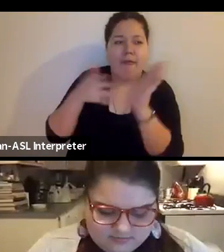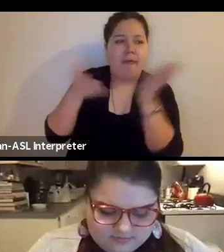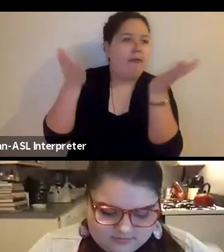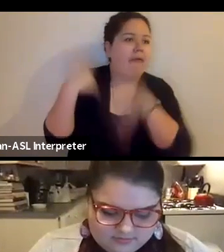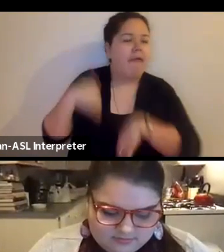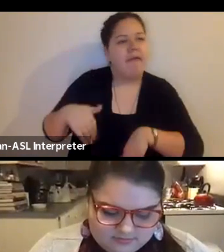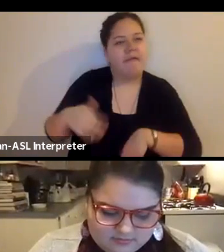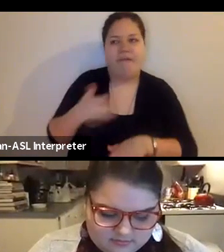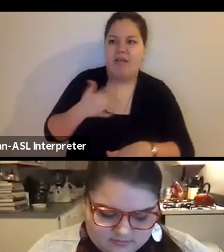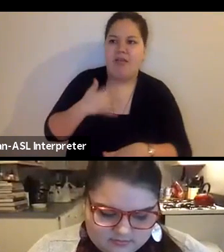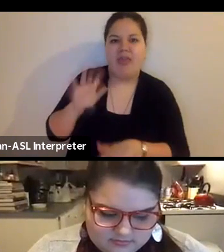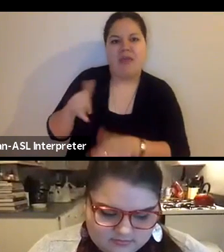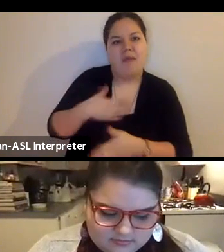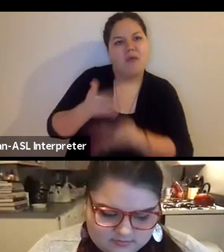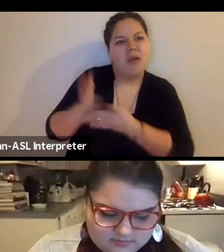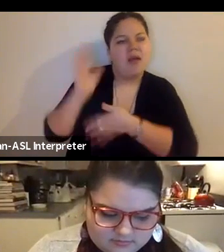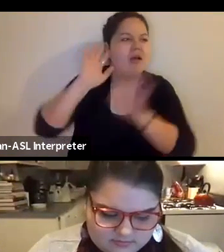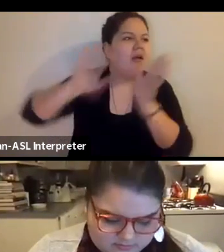with